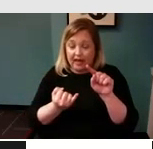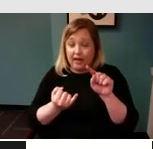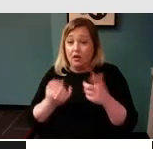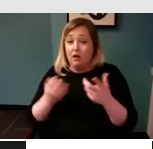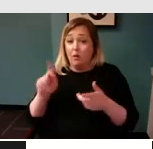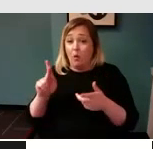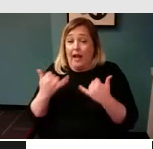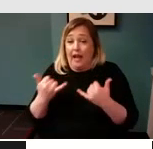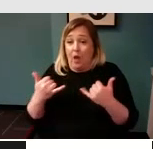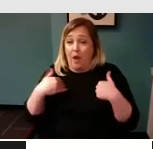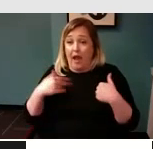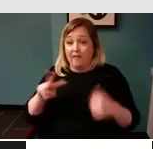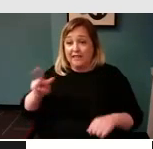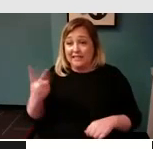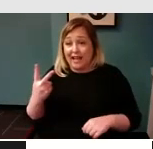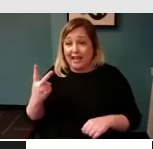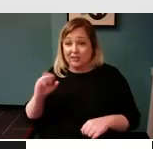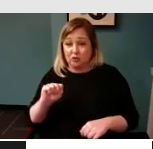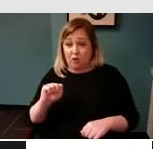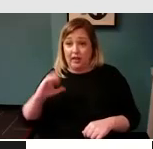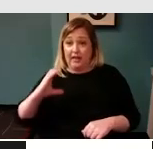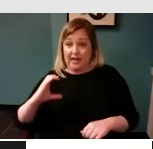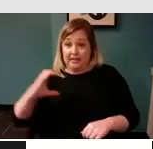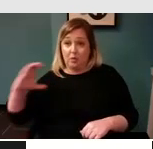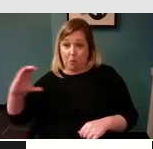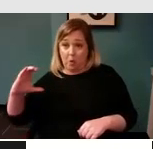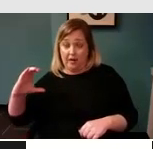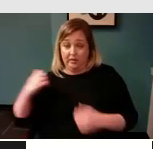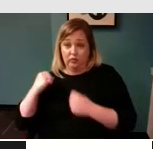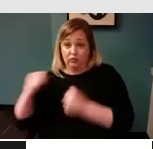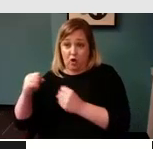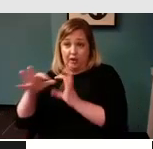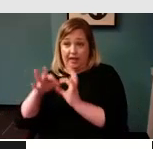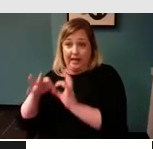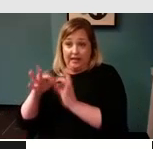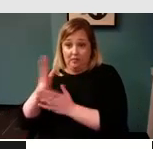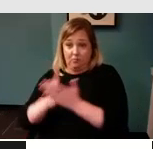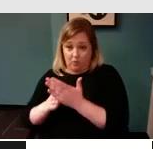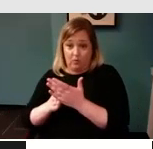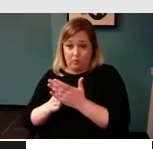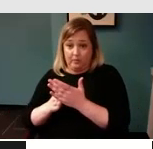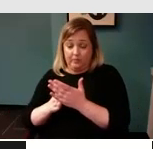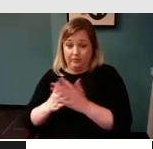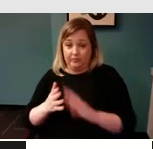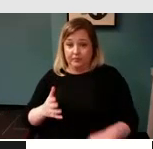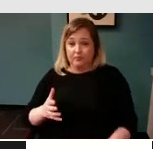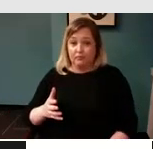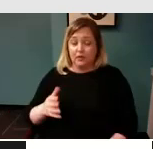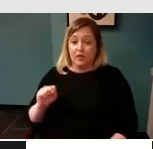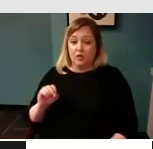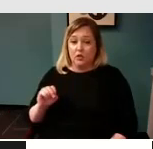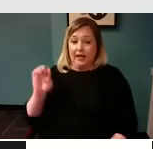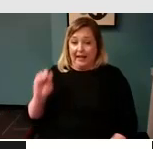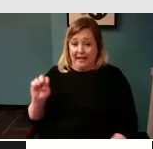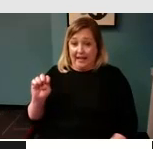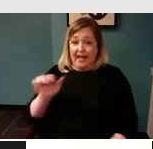we just remove J, F, and D because we are already done with that. And that gives you these 5 strongly connected components, E, A,